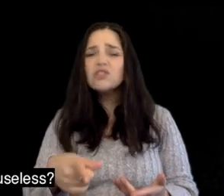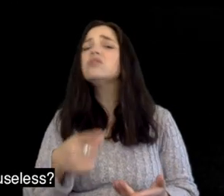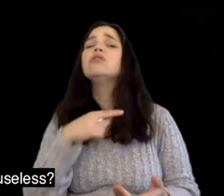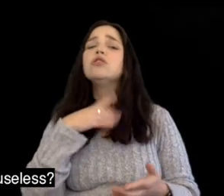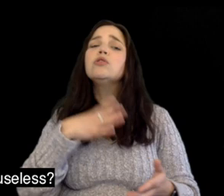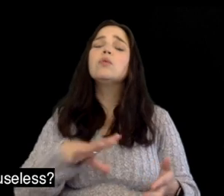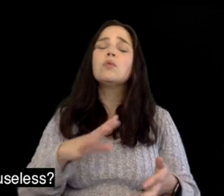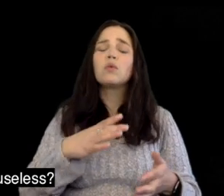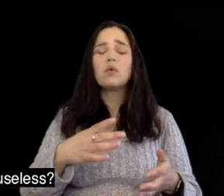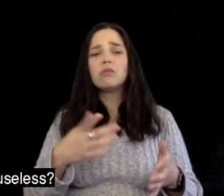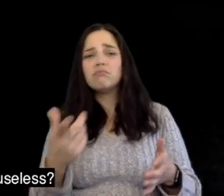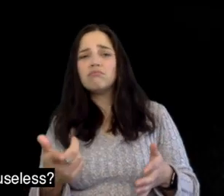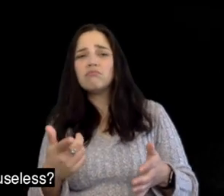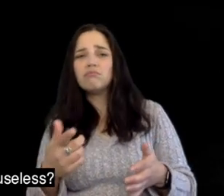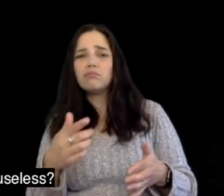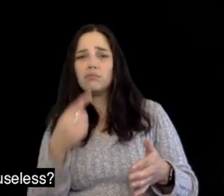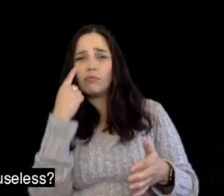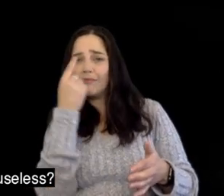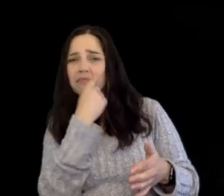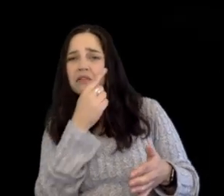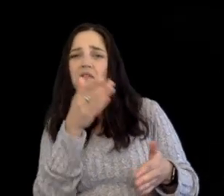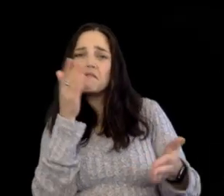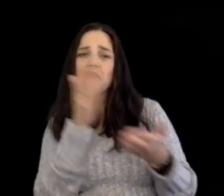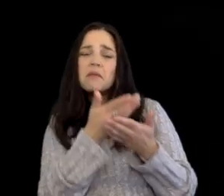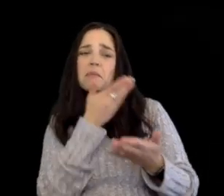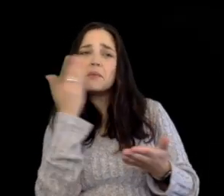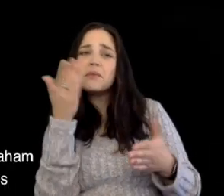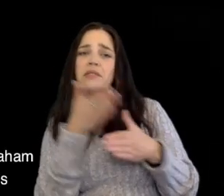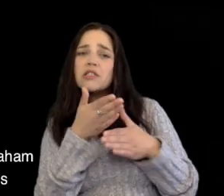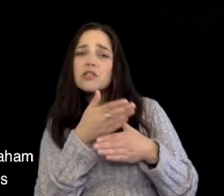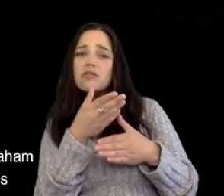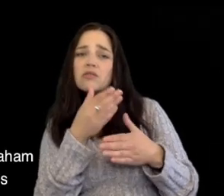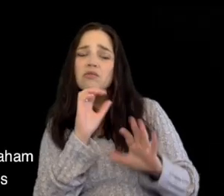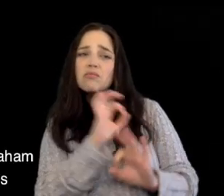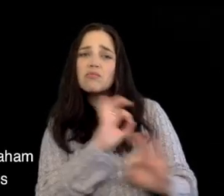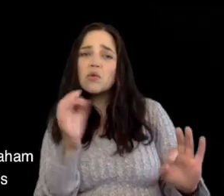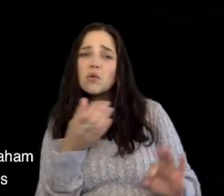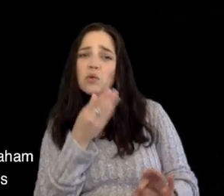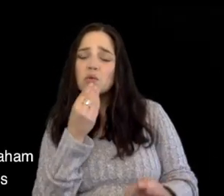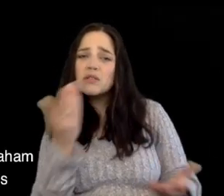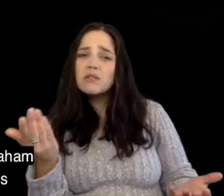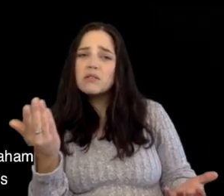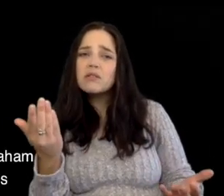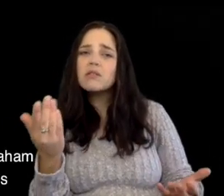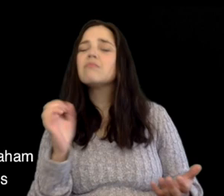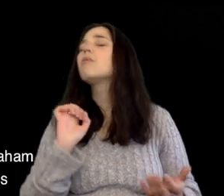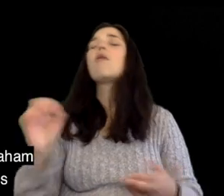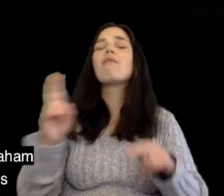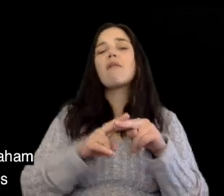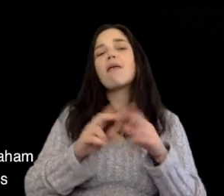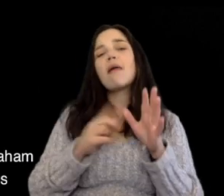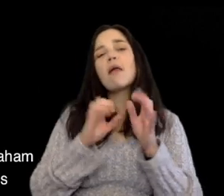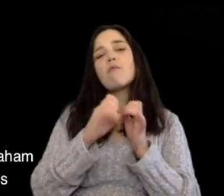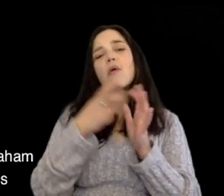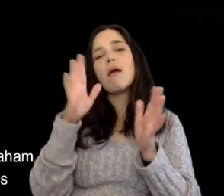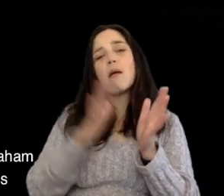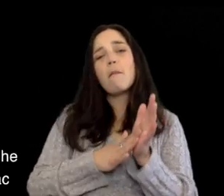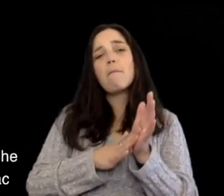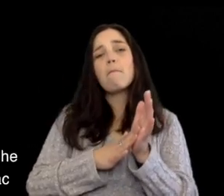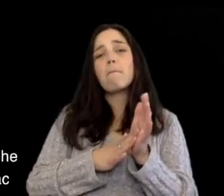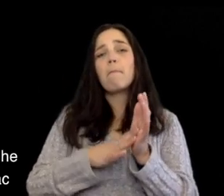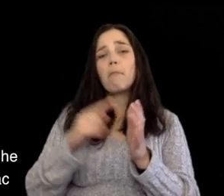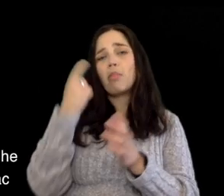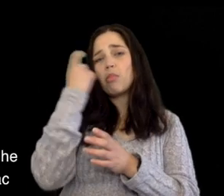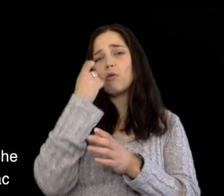do you want evidence that faith without deeds is useless? Was not our father Abraham considered